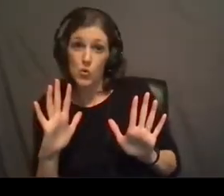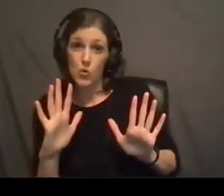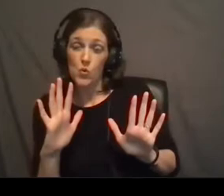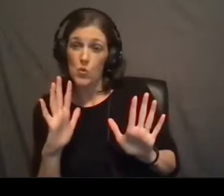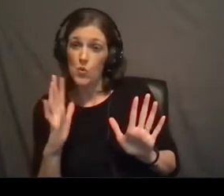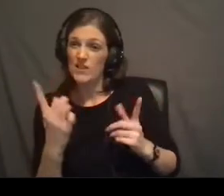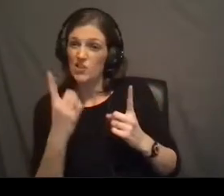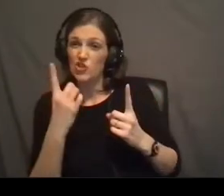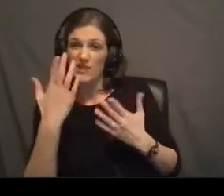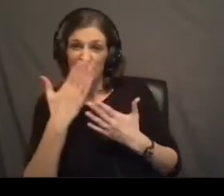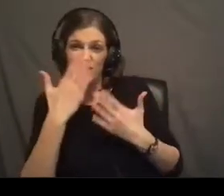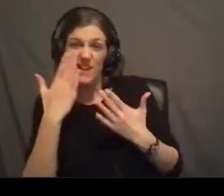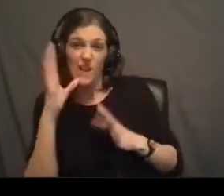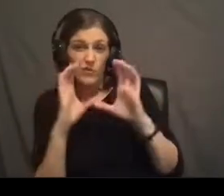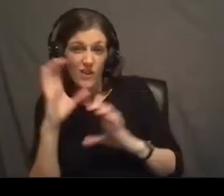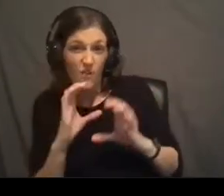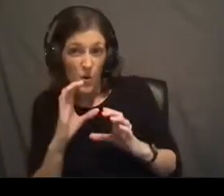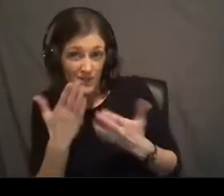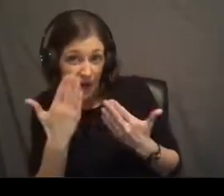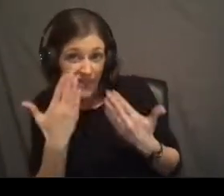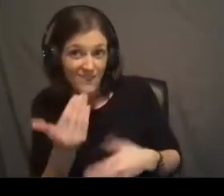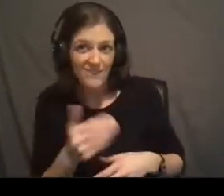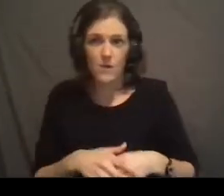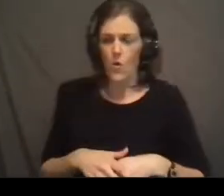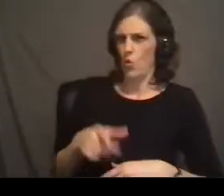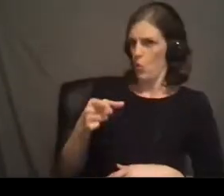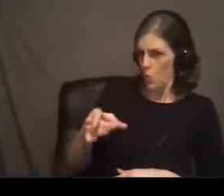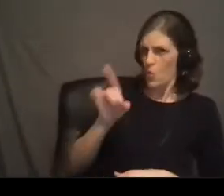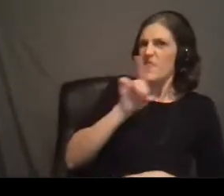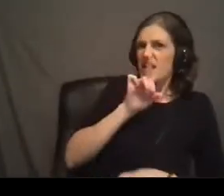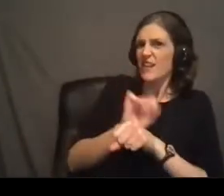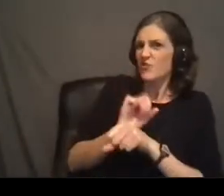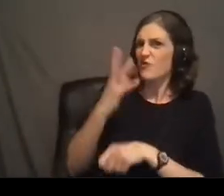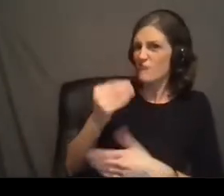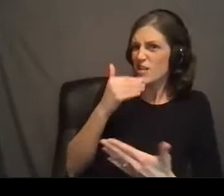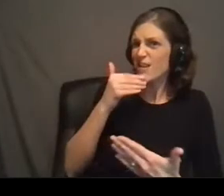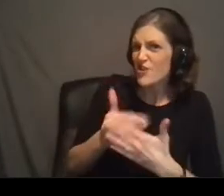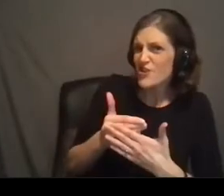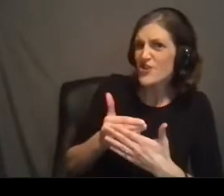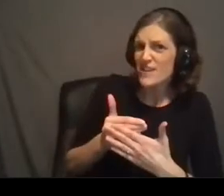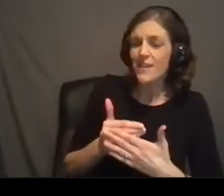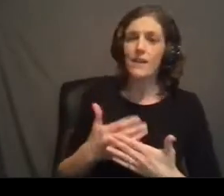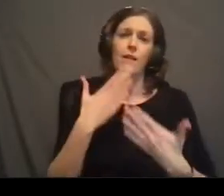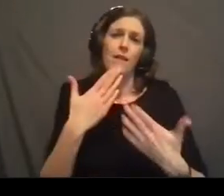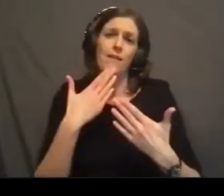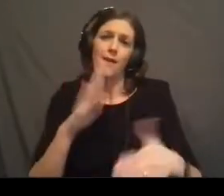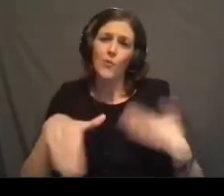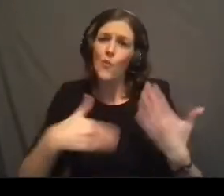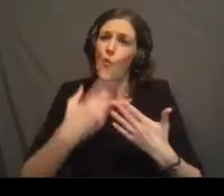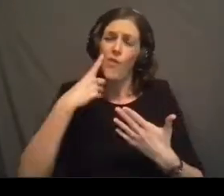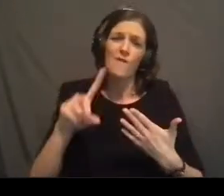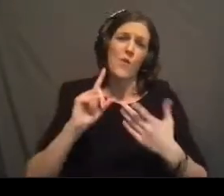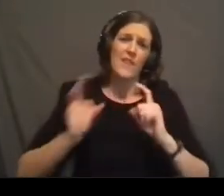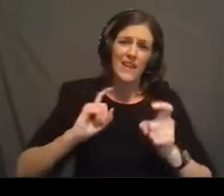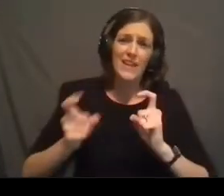just the scent I was looking for. Here, smell. Hey, that's actually pretty good. Thank you all for the generous gifts